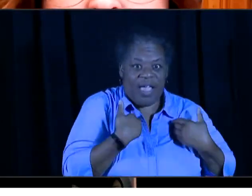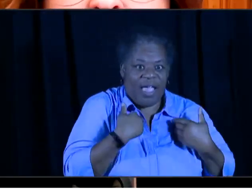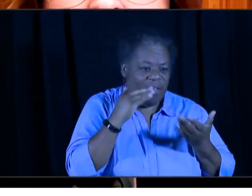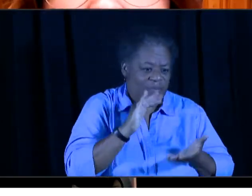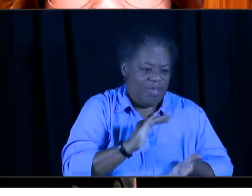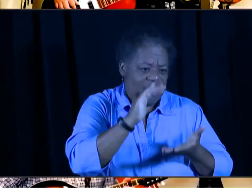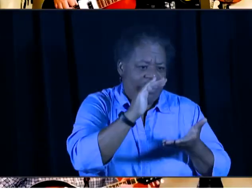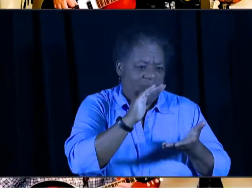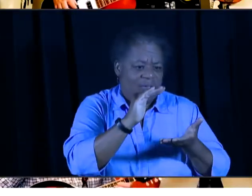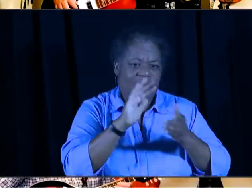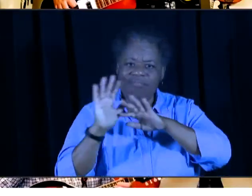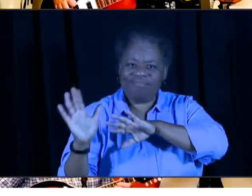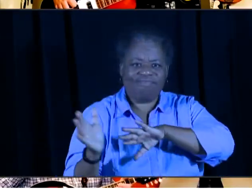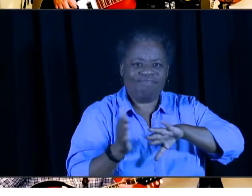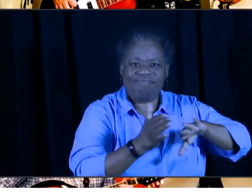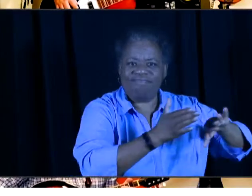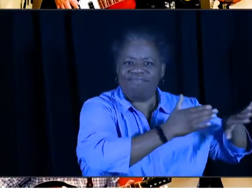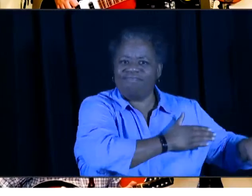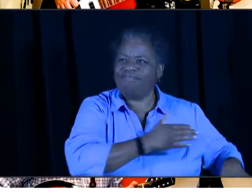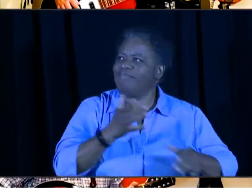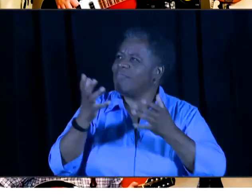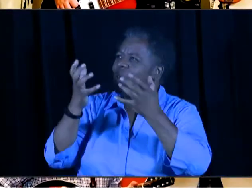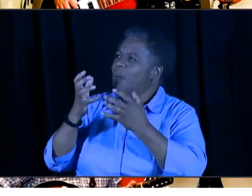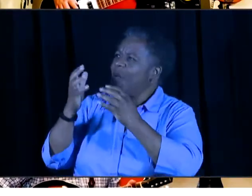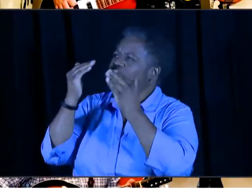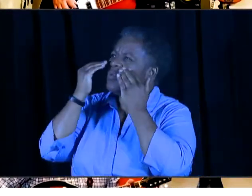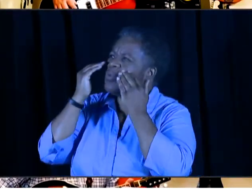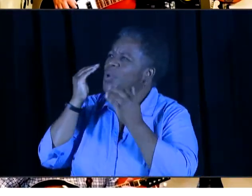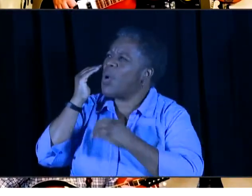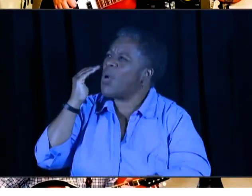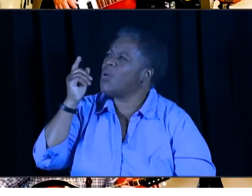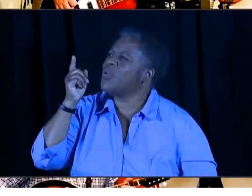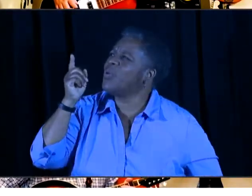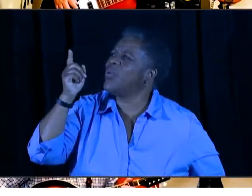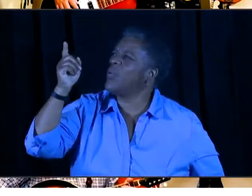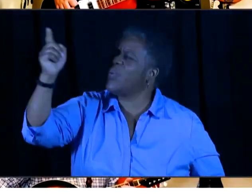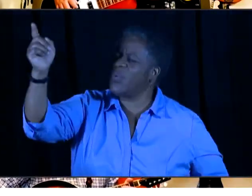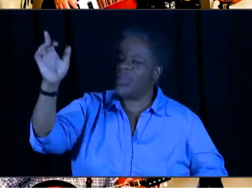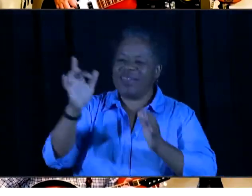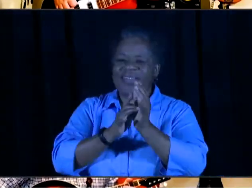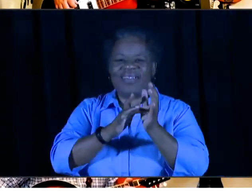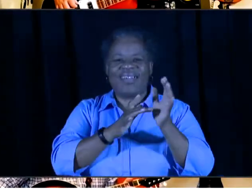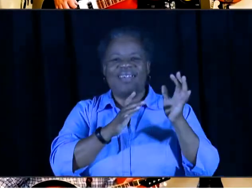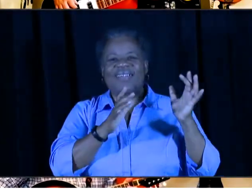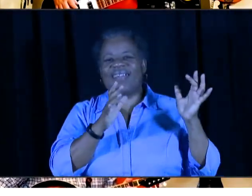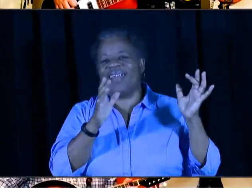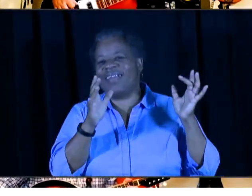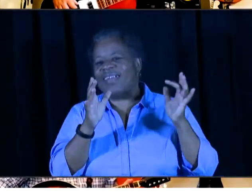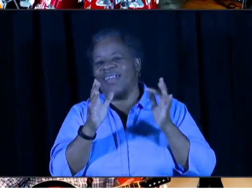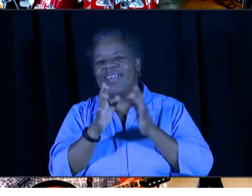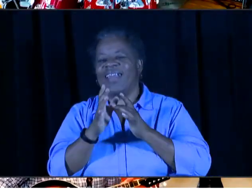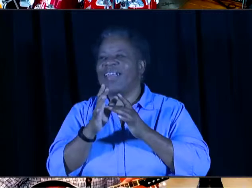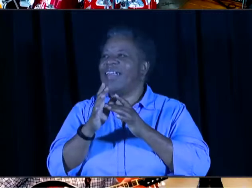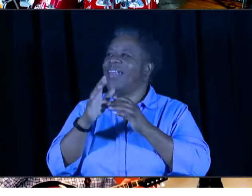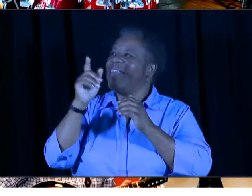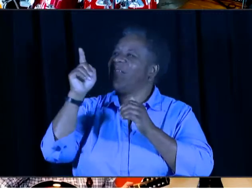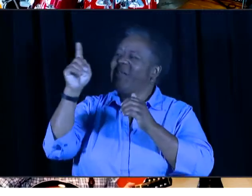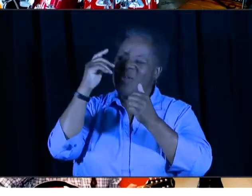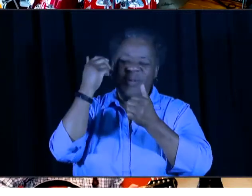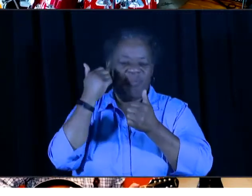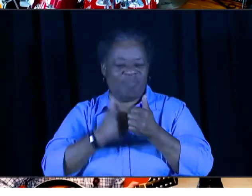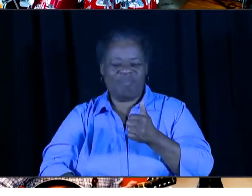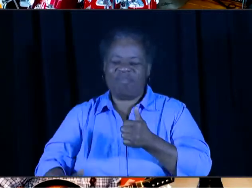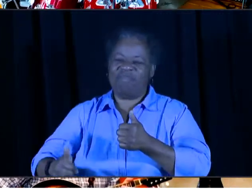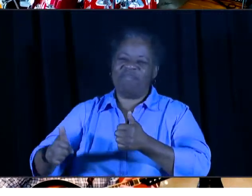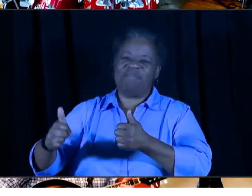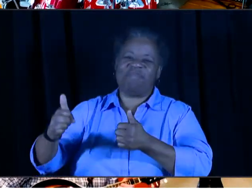have just to know you. Jesus, there's no one